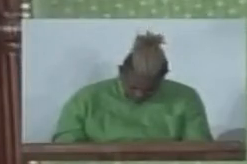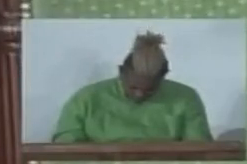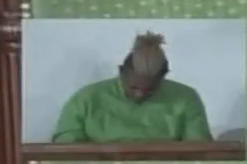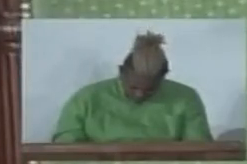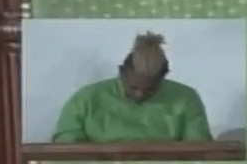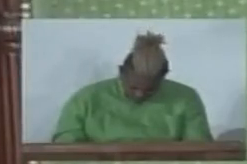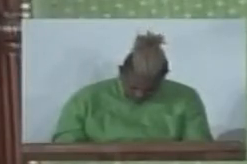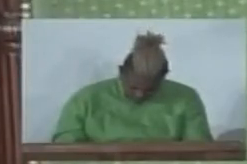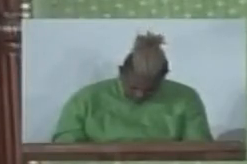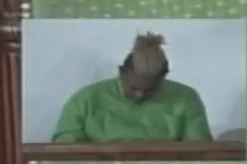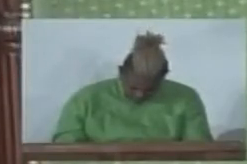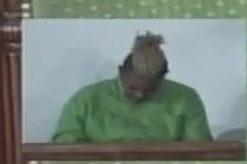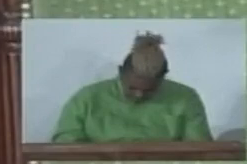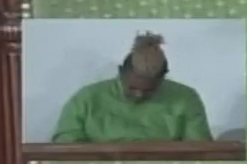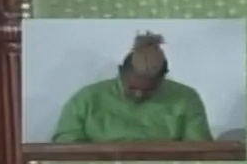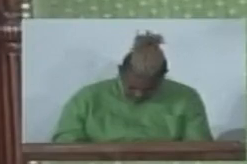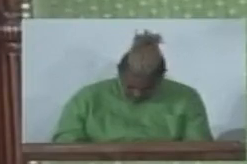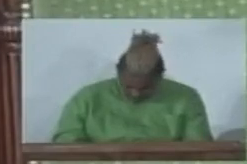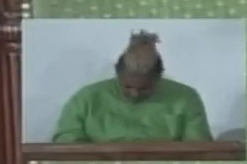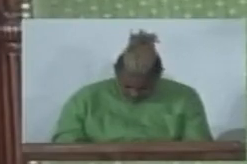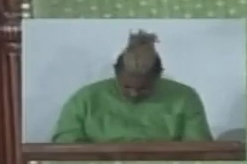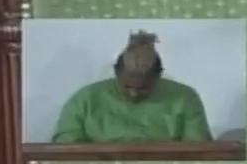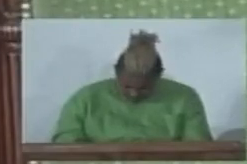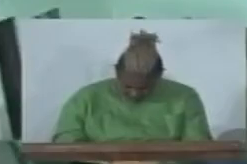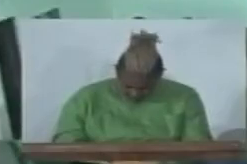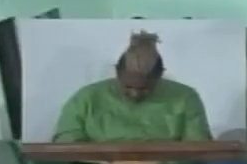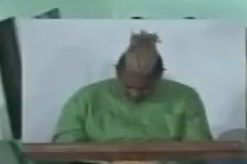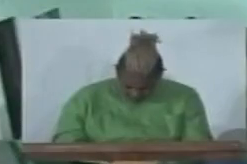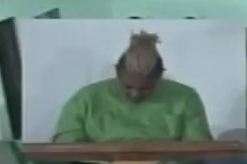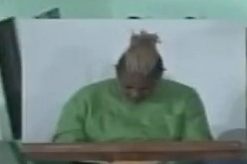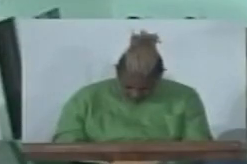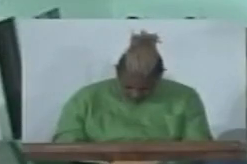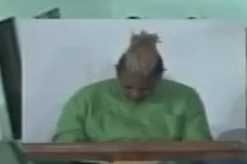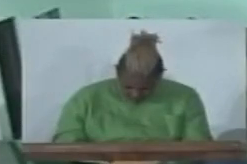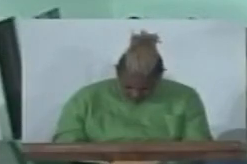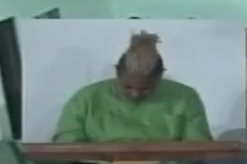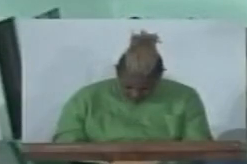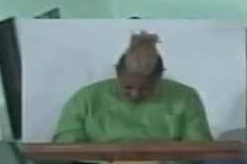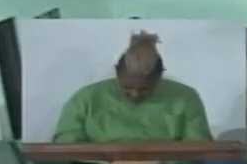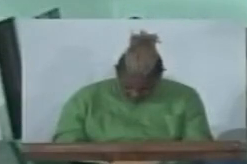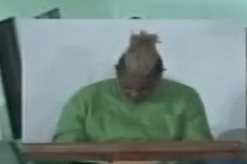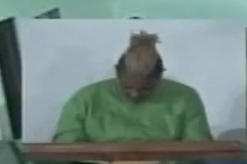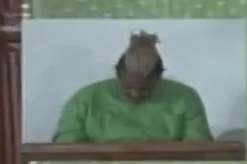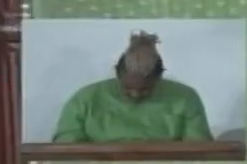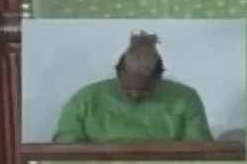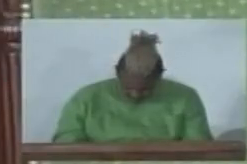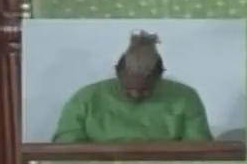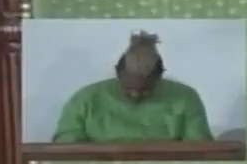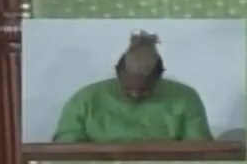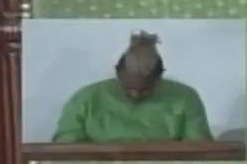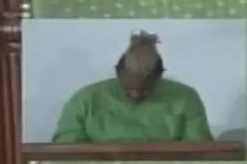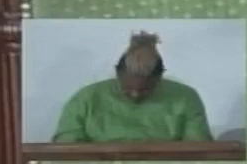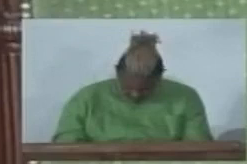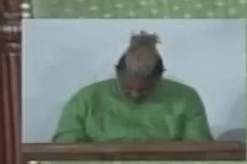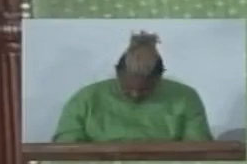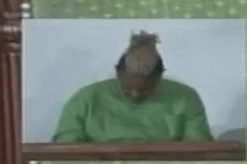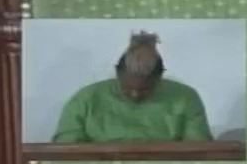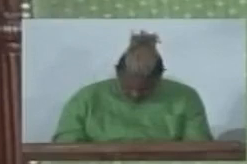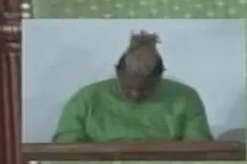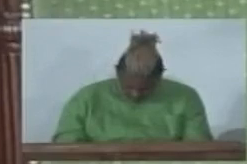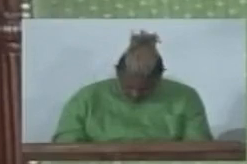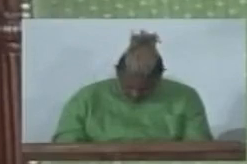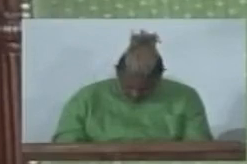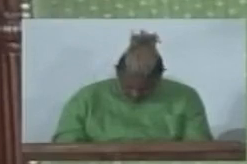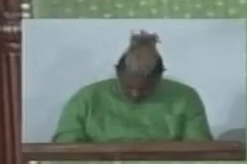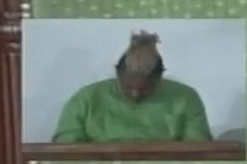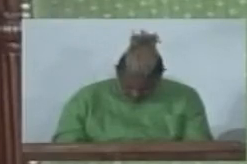Mr. President and colleagues, as we wind down... 1 minute, please. Thank you, Senator Brown.